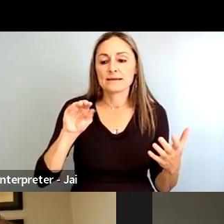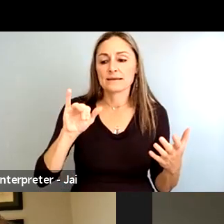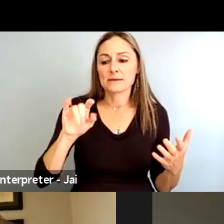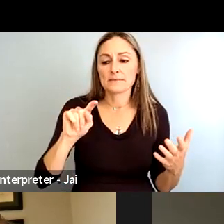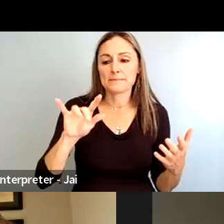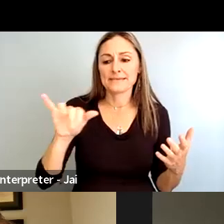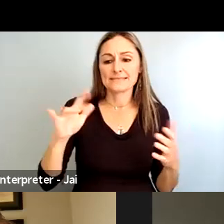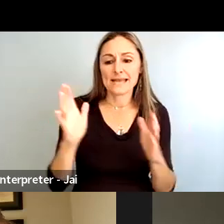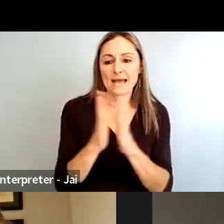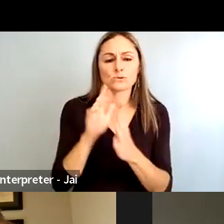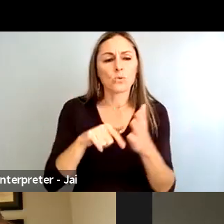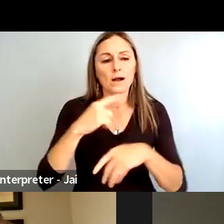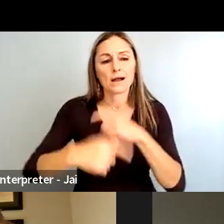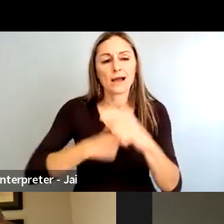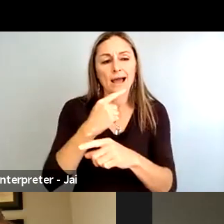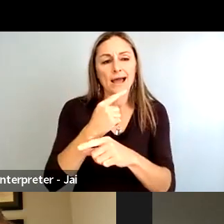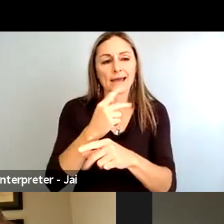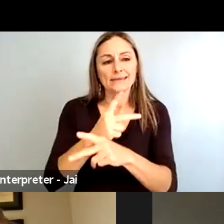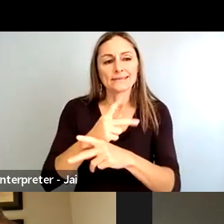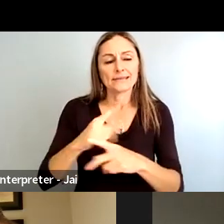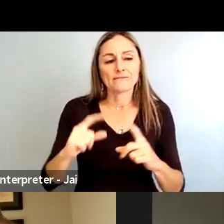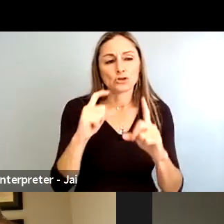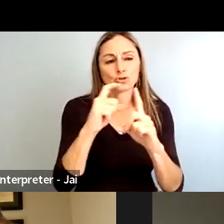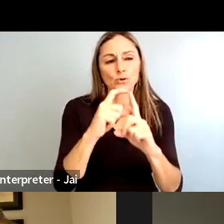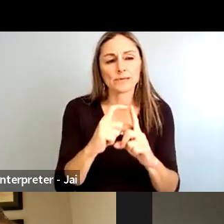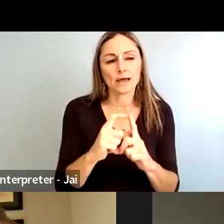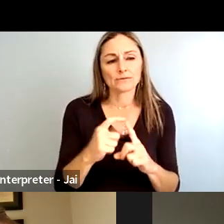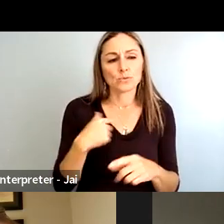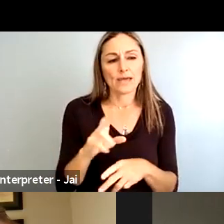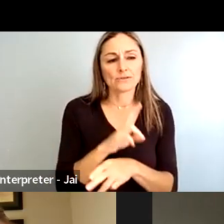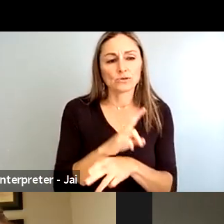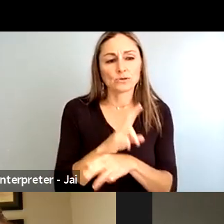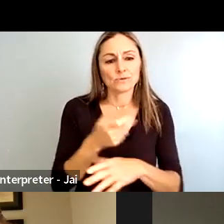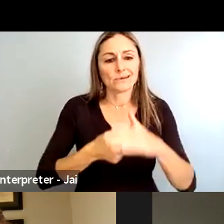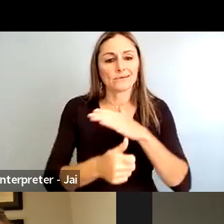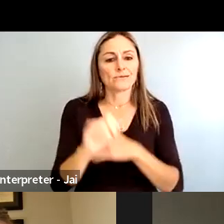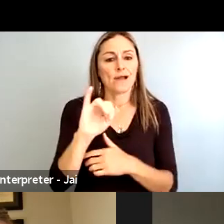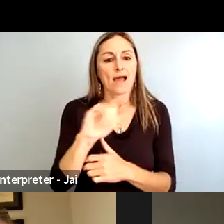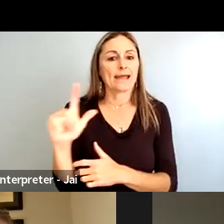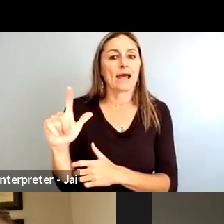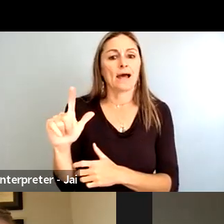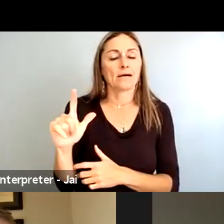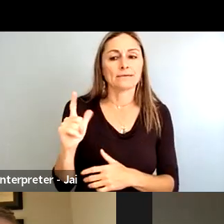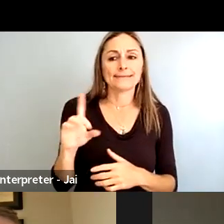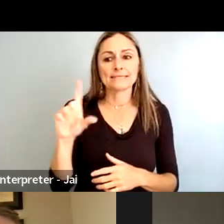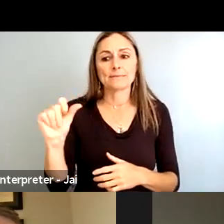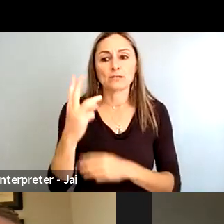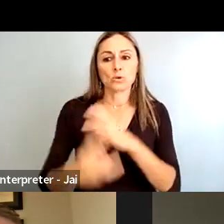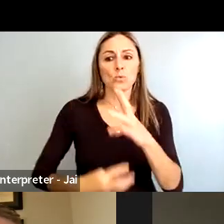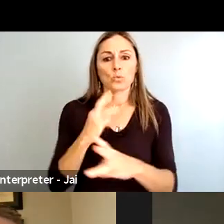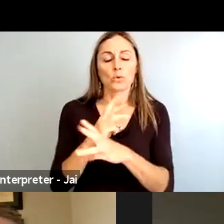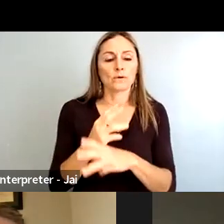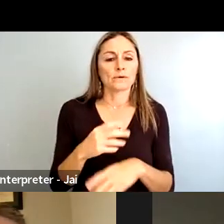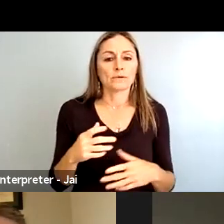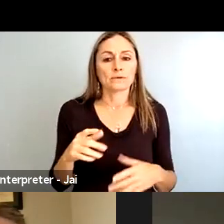to change within the disability world? So within IL. And I know Wednesday,